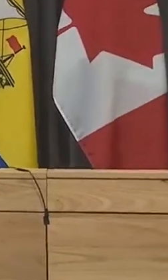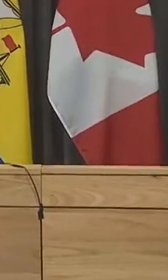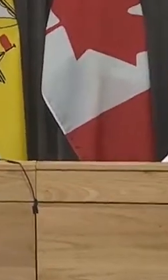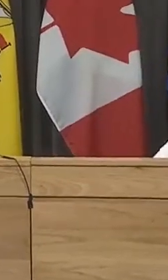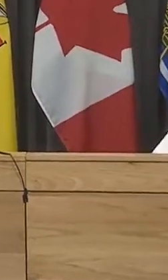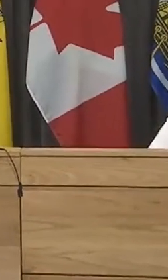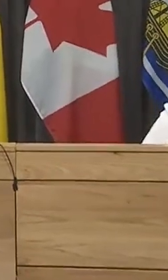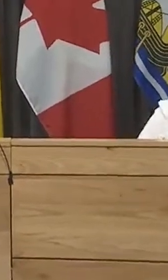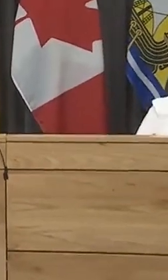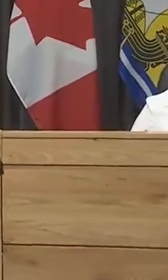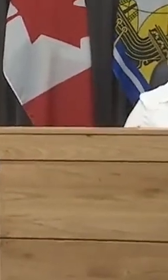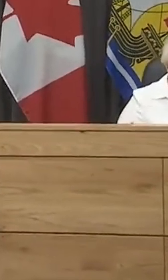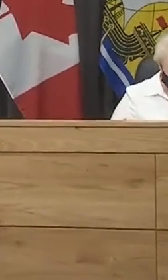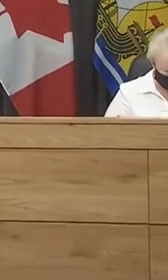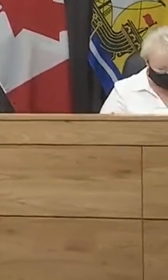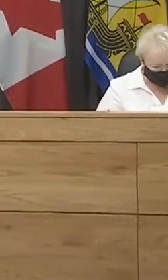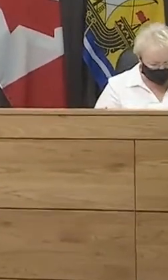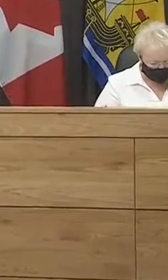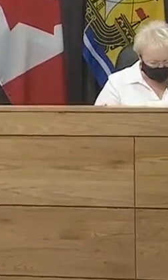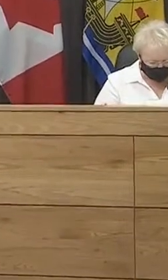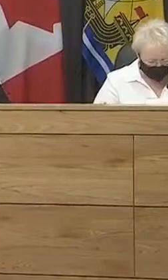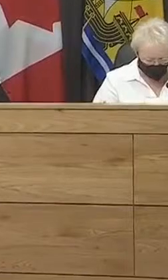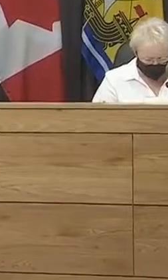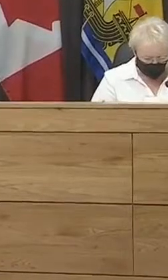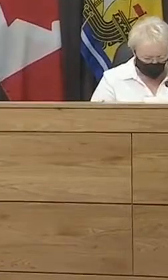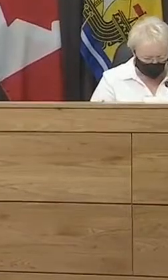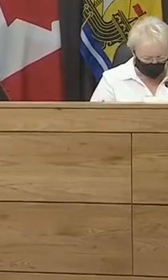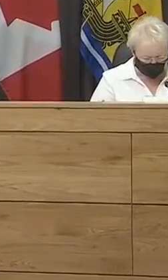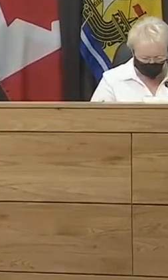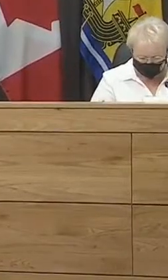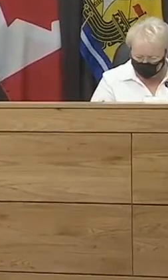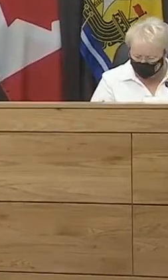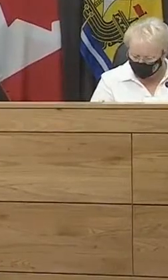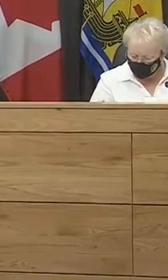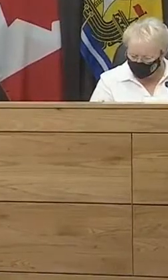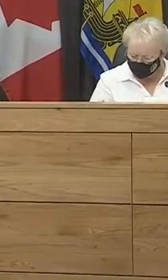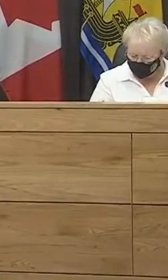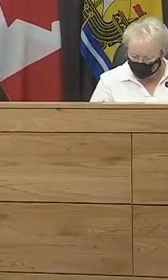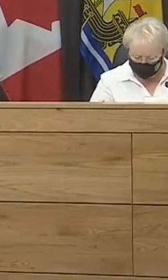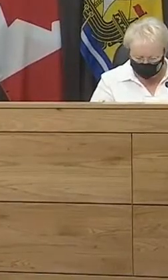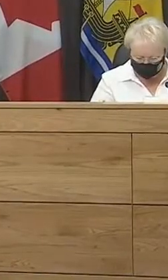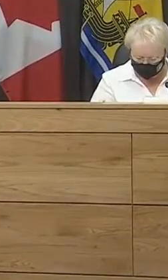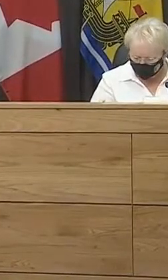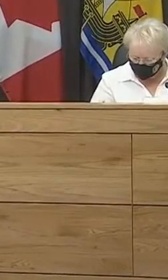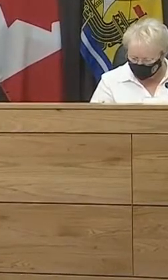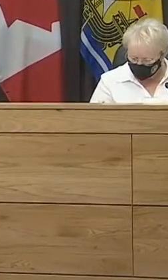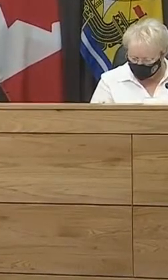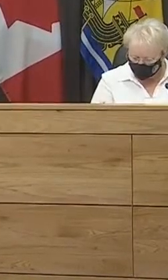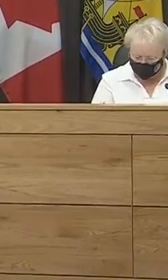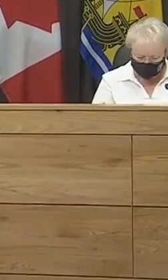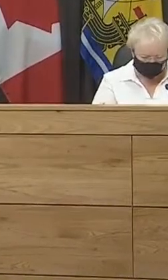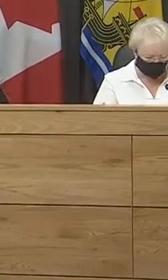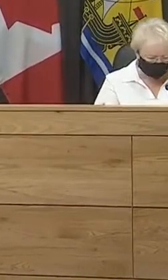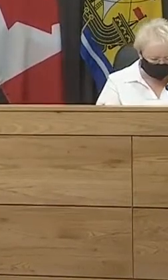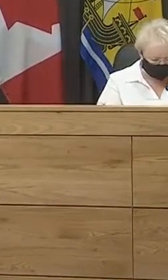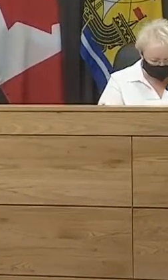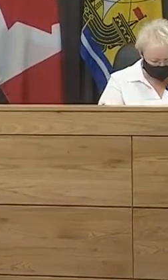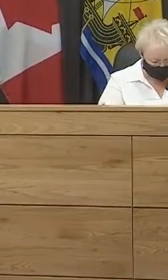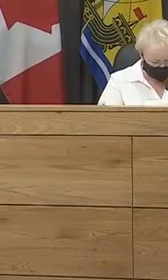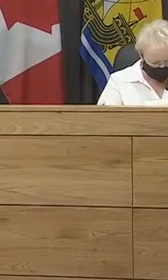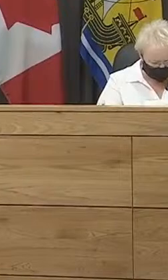are Dr. Jennifer Russell, the province's Chief Medical Officer of Health, and the Honourable Dorothy Shephard, Minister of